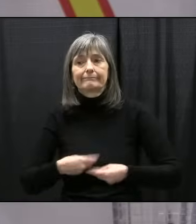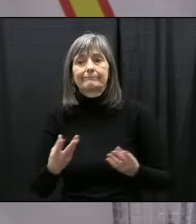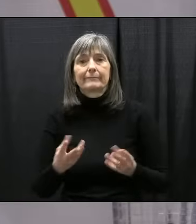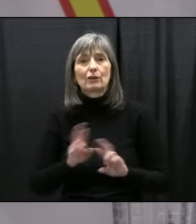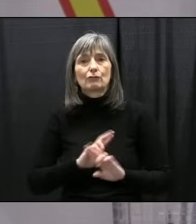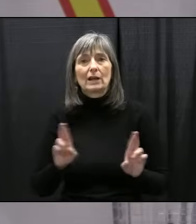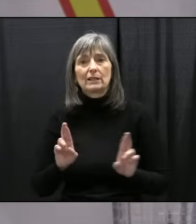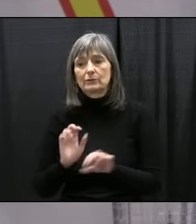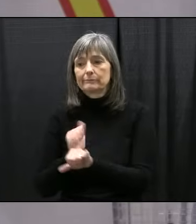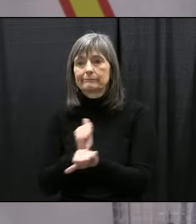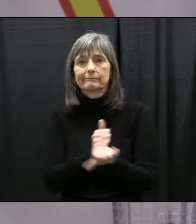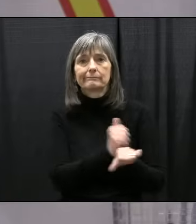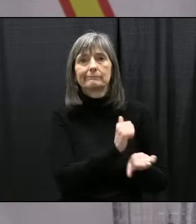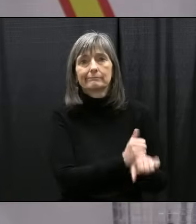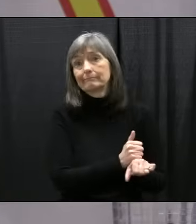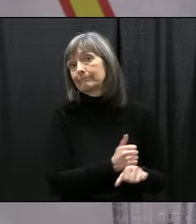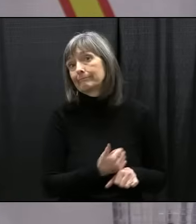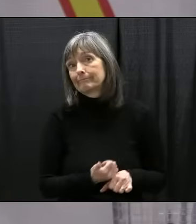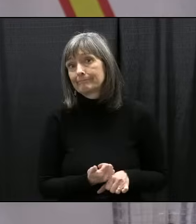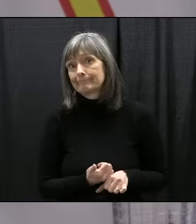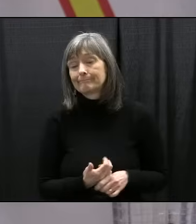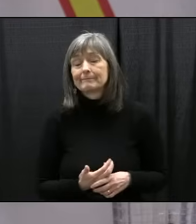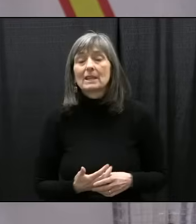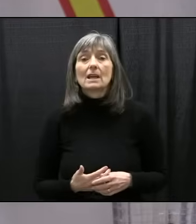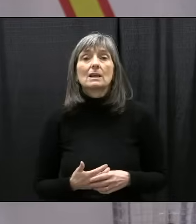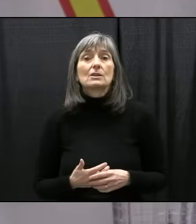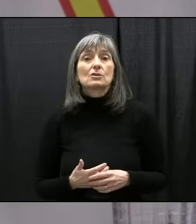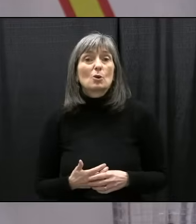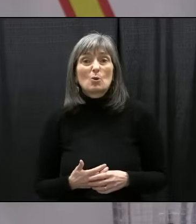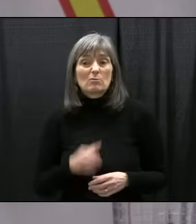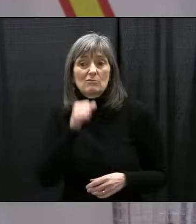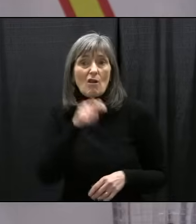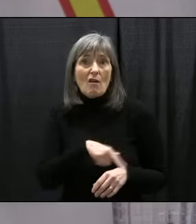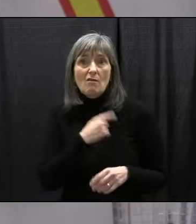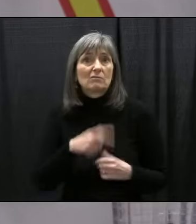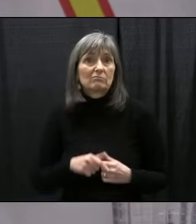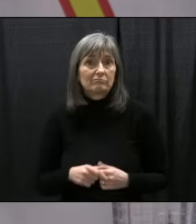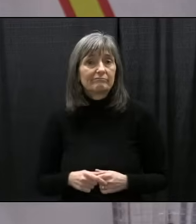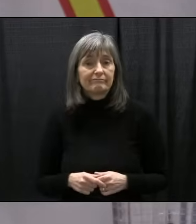professionals that just knocked it out of the park. But it shouldn't take us long.